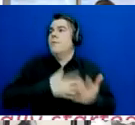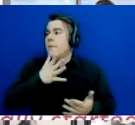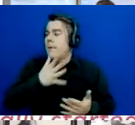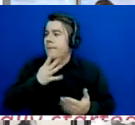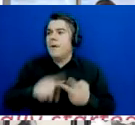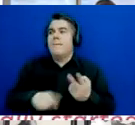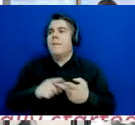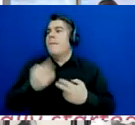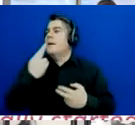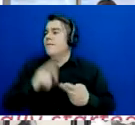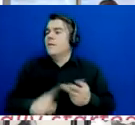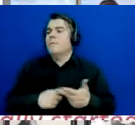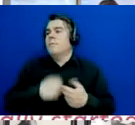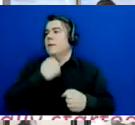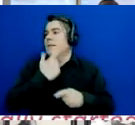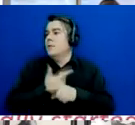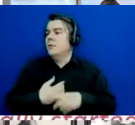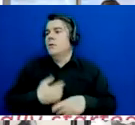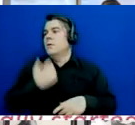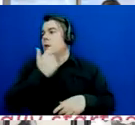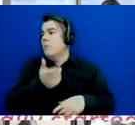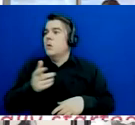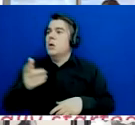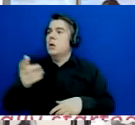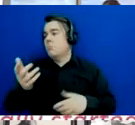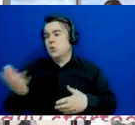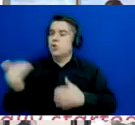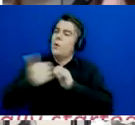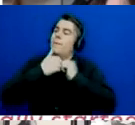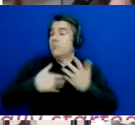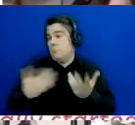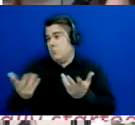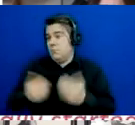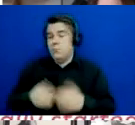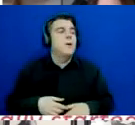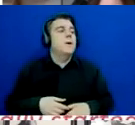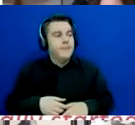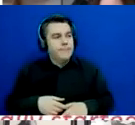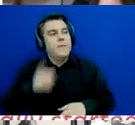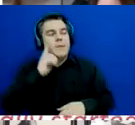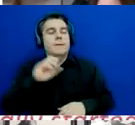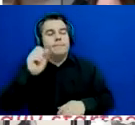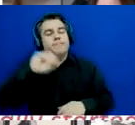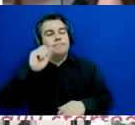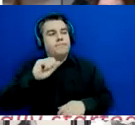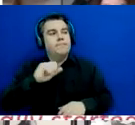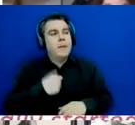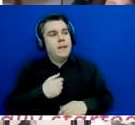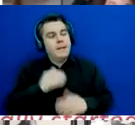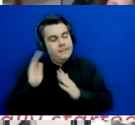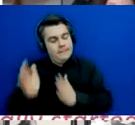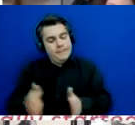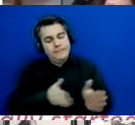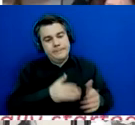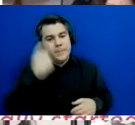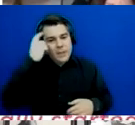best friend, and my sister and get them to come along this journey with me. So I think that yes, this is kind of what I put together. So